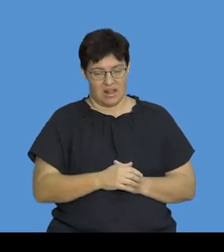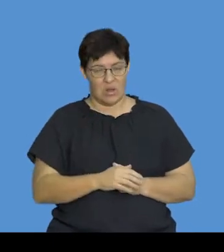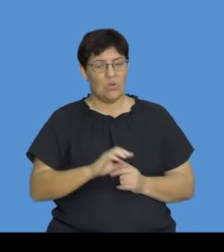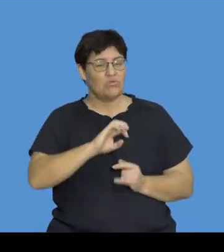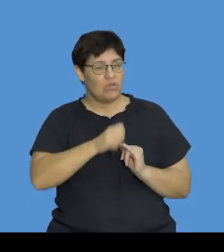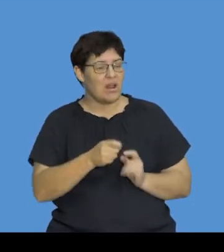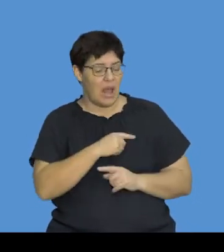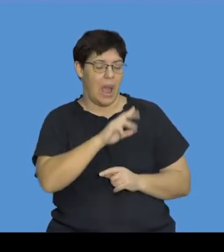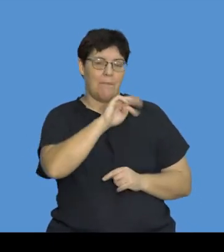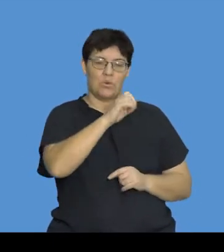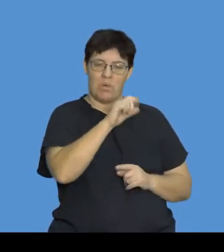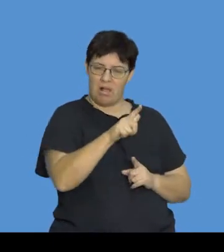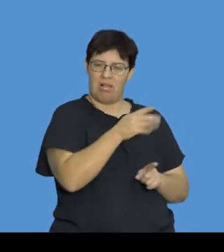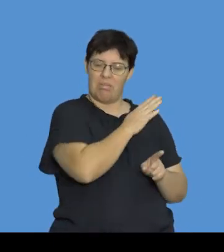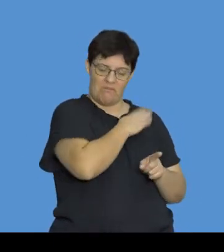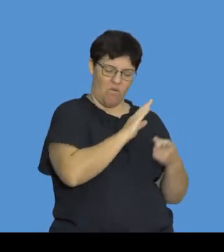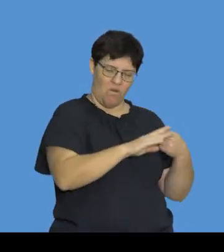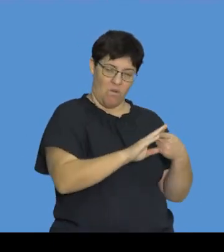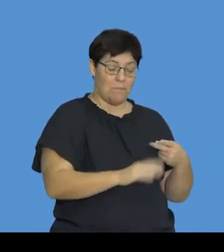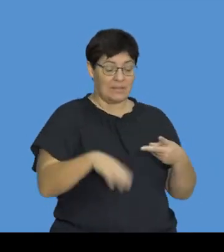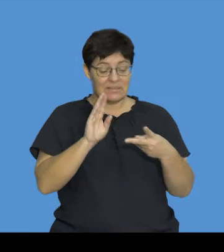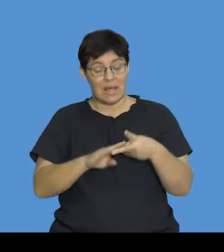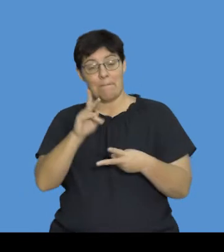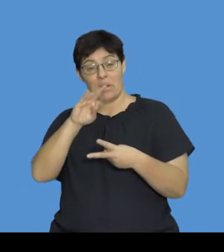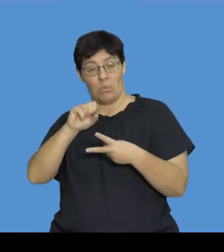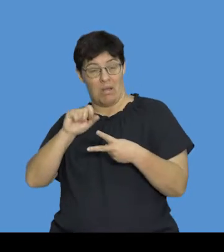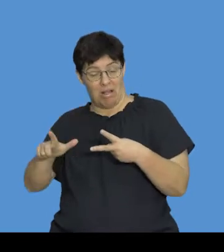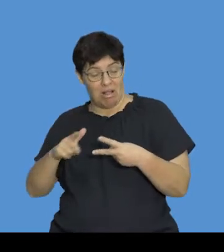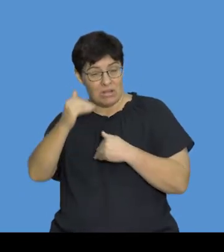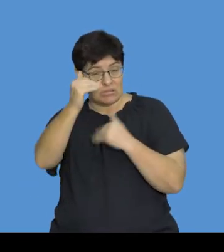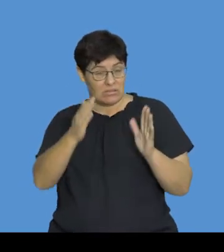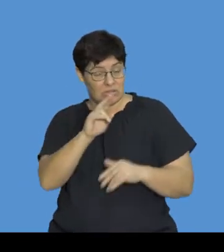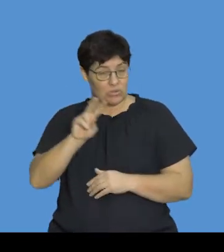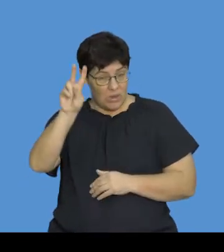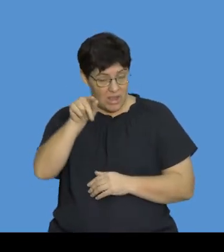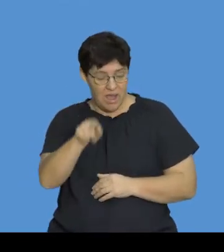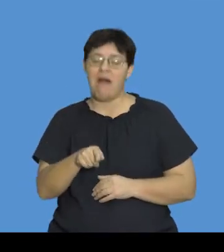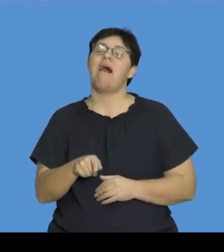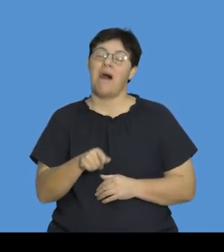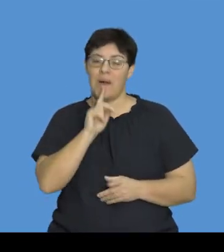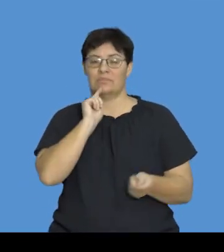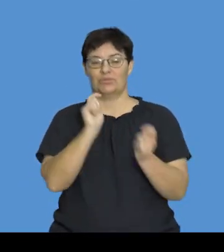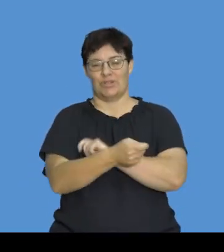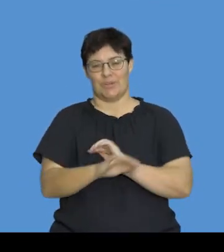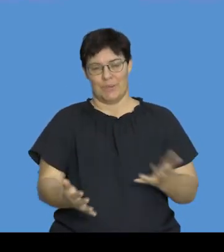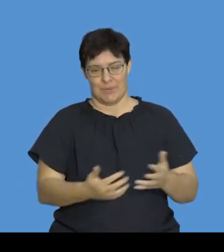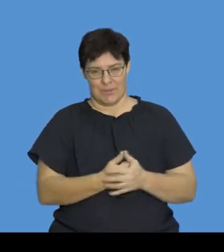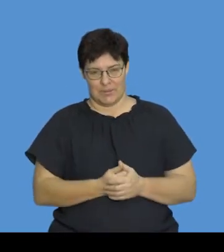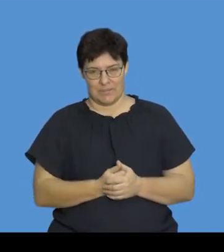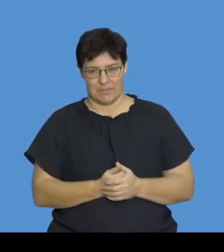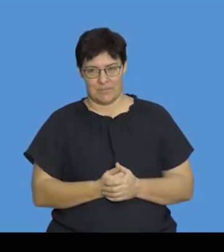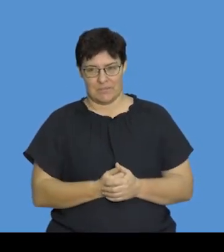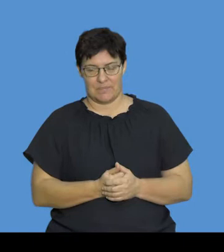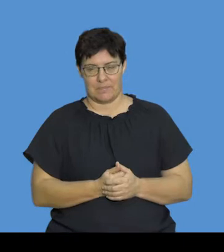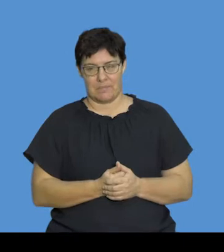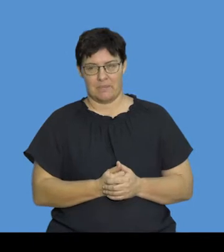a monomial all the time, but if I square a binomial, what does then that become? But now,